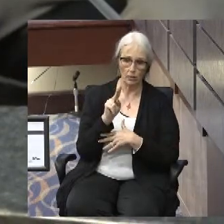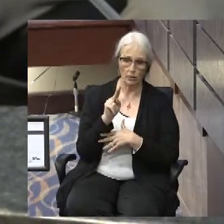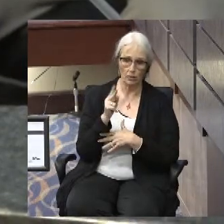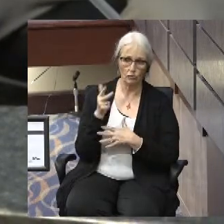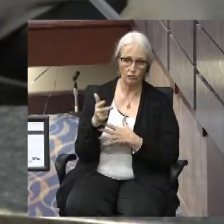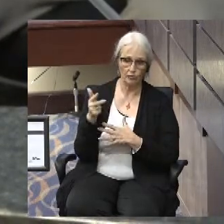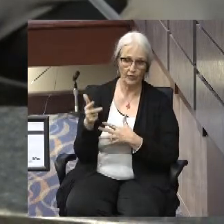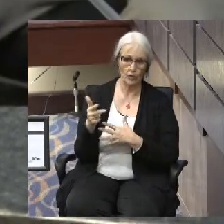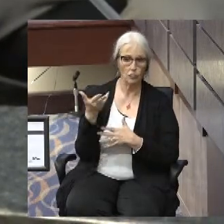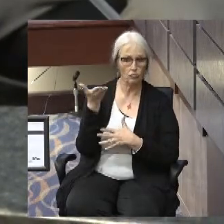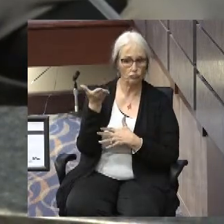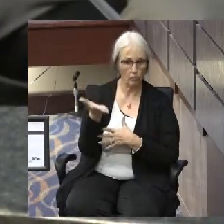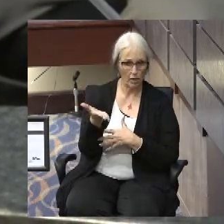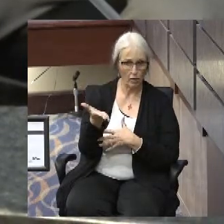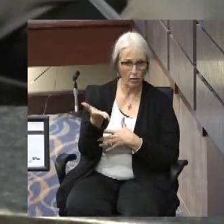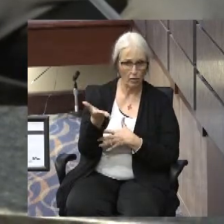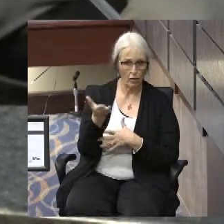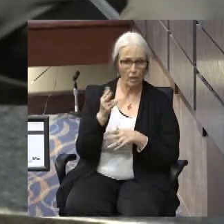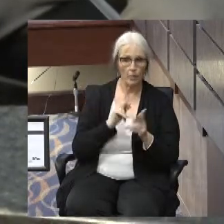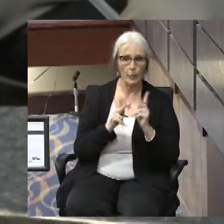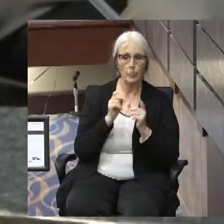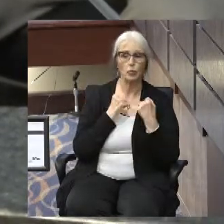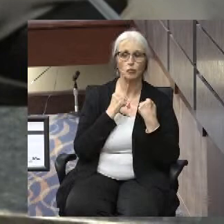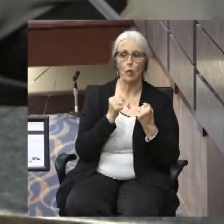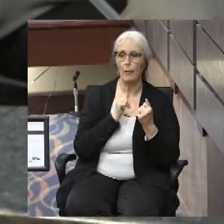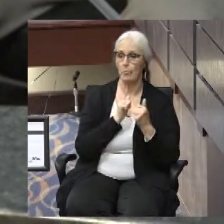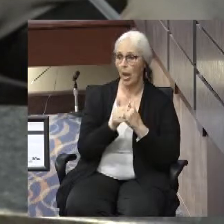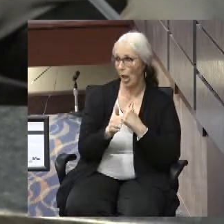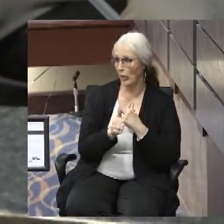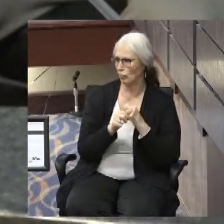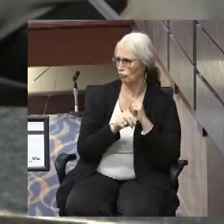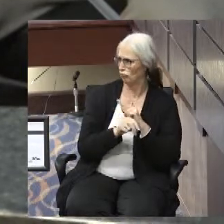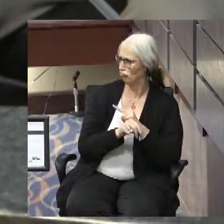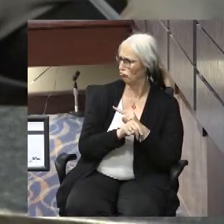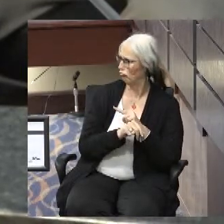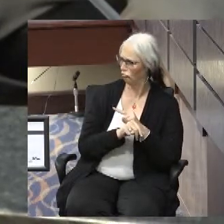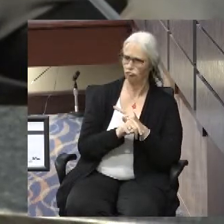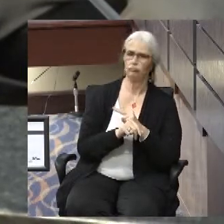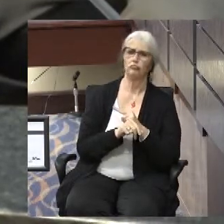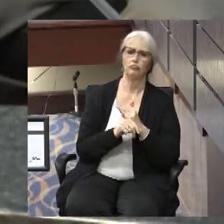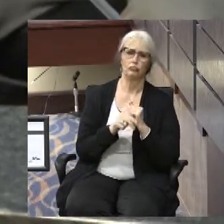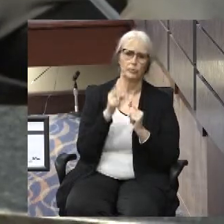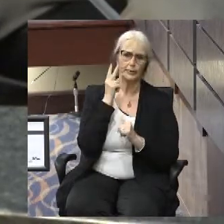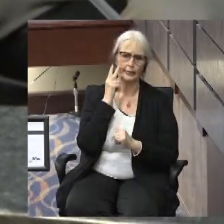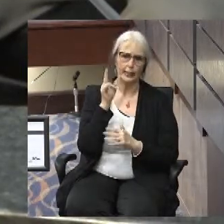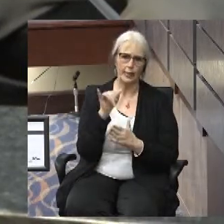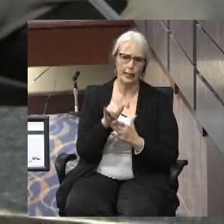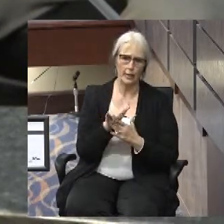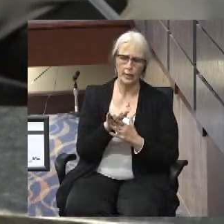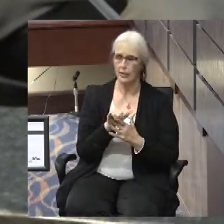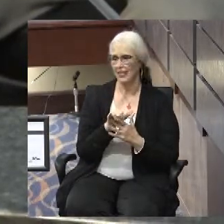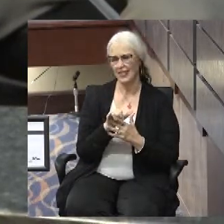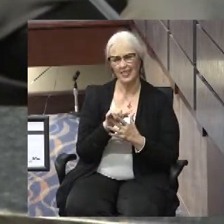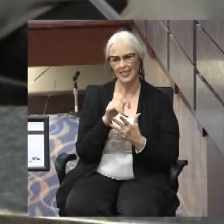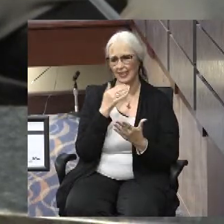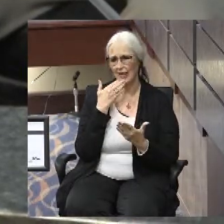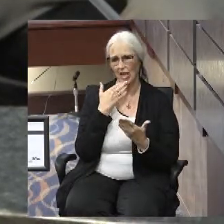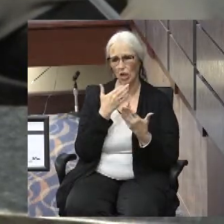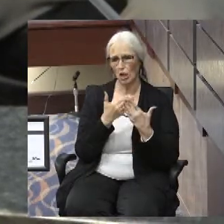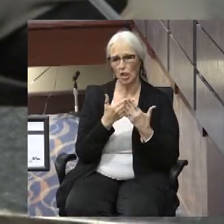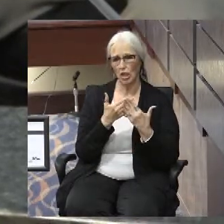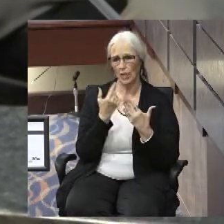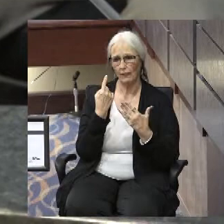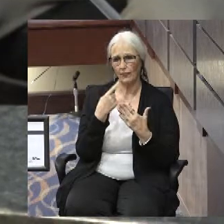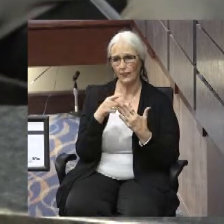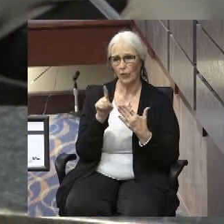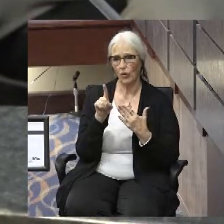there out where people passing by LaSalle can see that. And that doesn't speak well for the